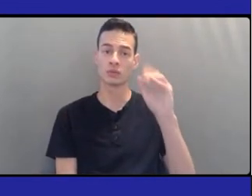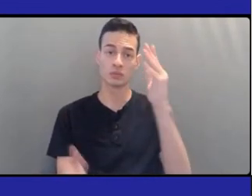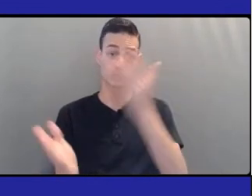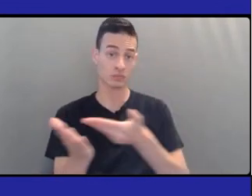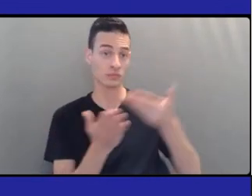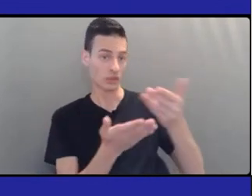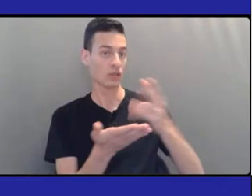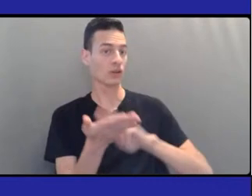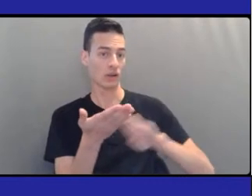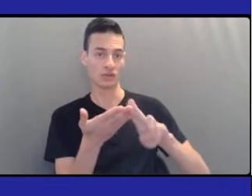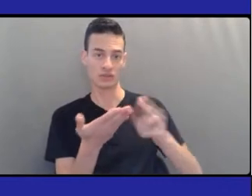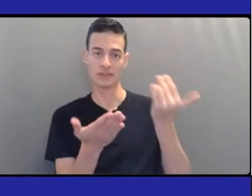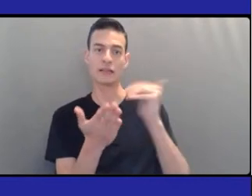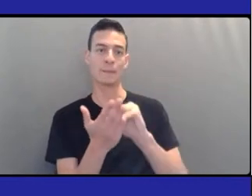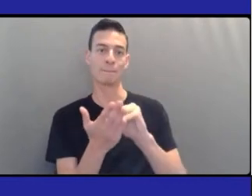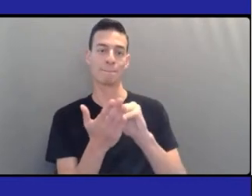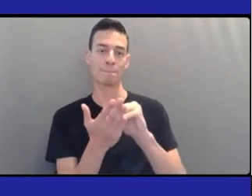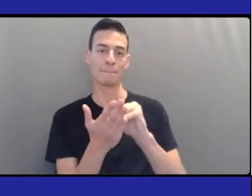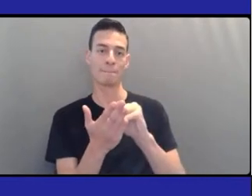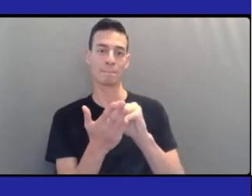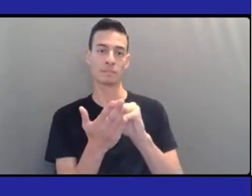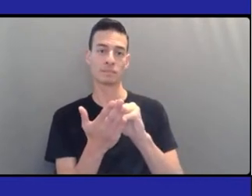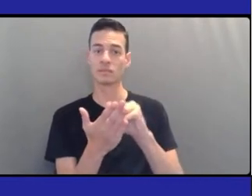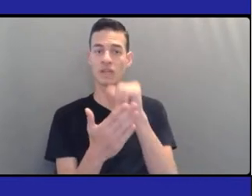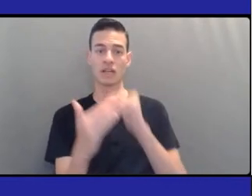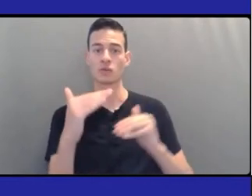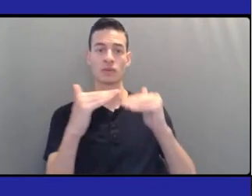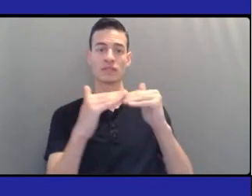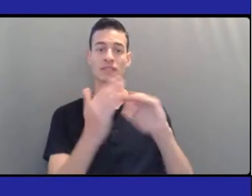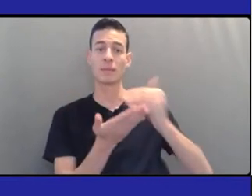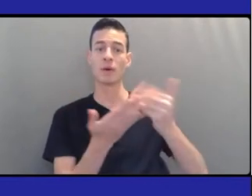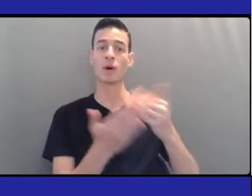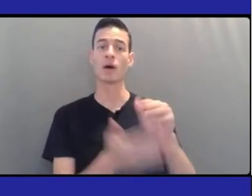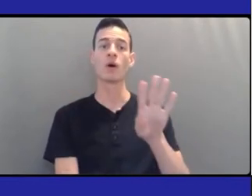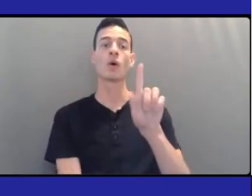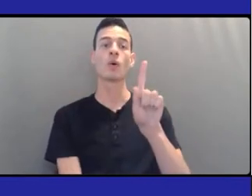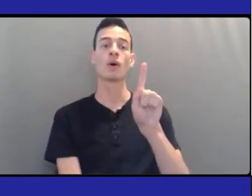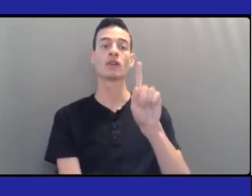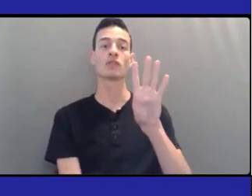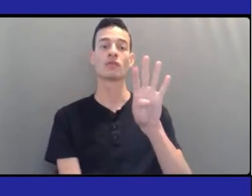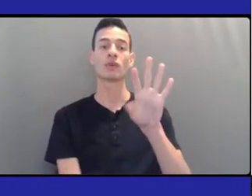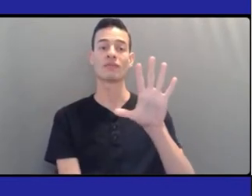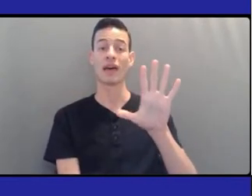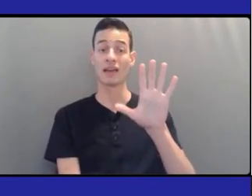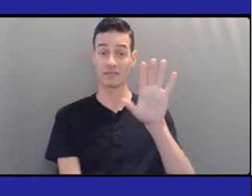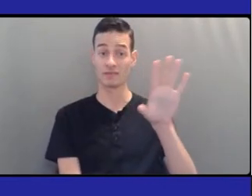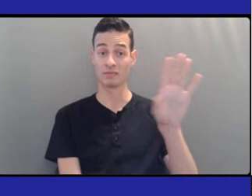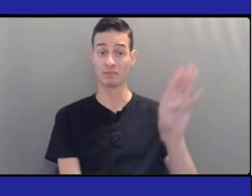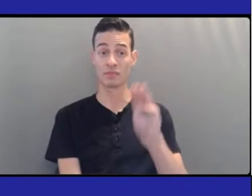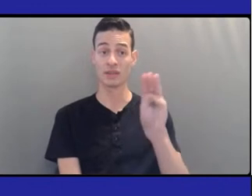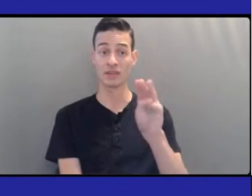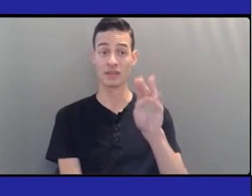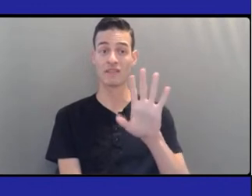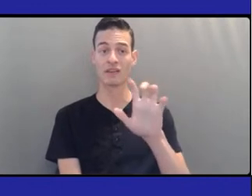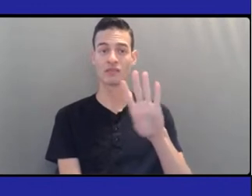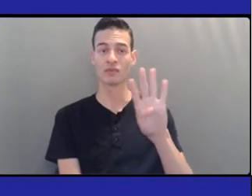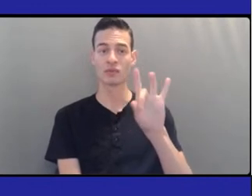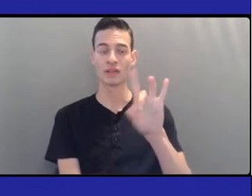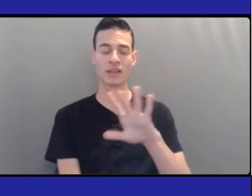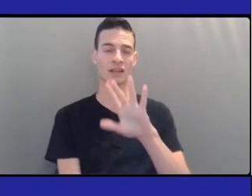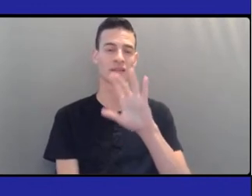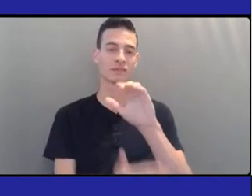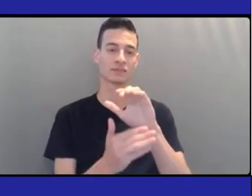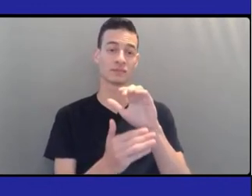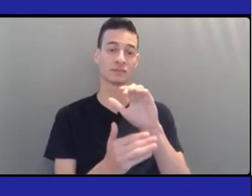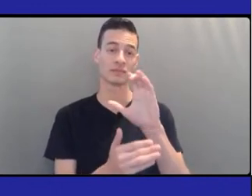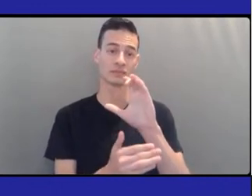system at a not-to-exceed amount of $145,548,000. $1,888. A